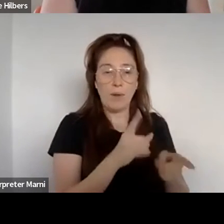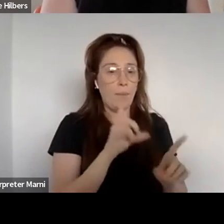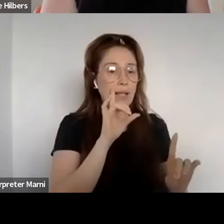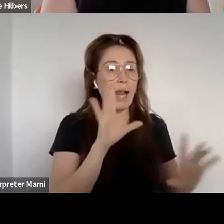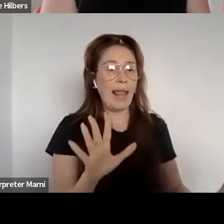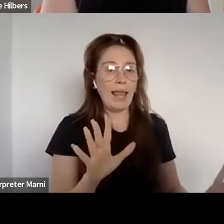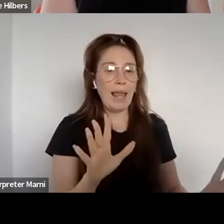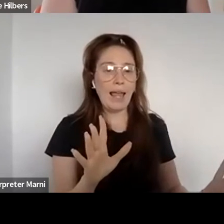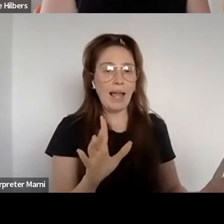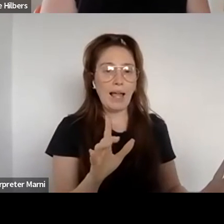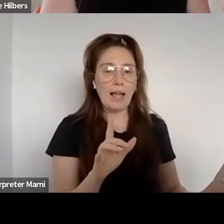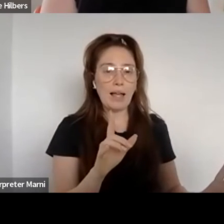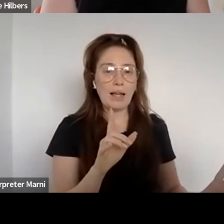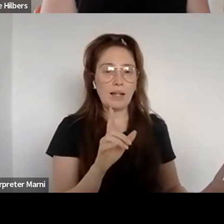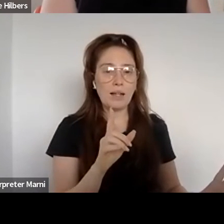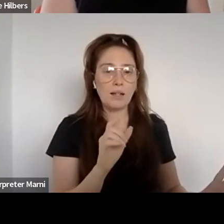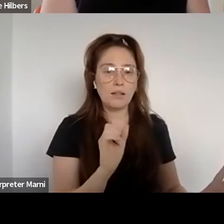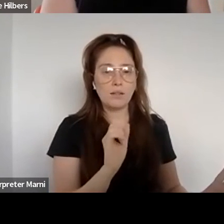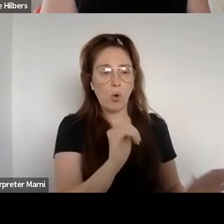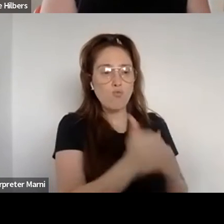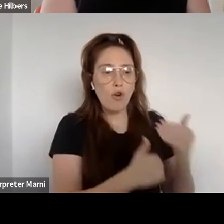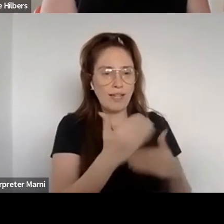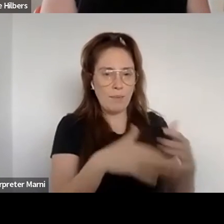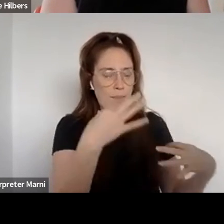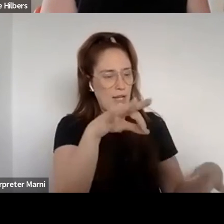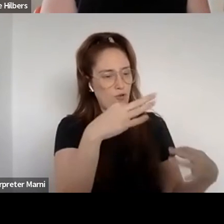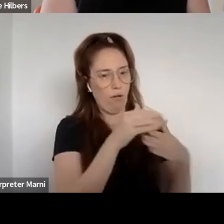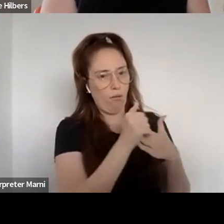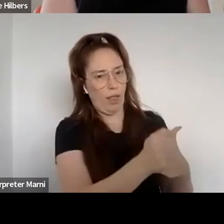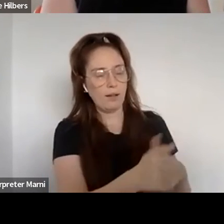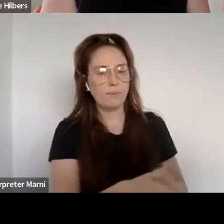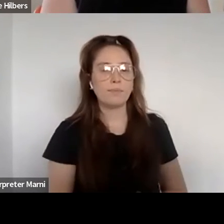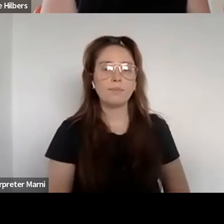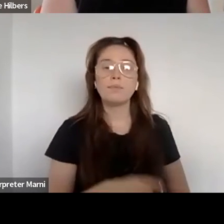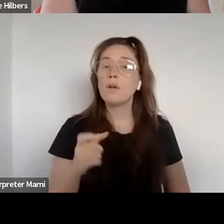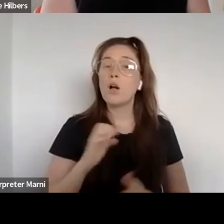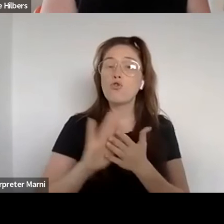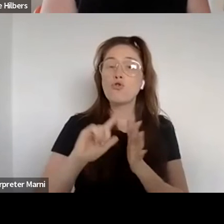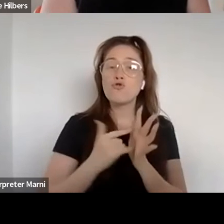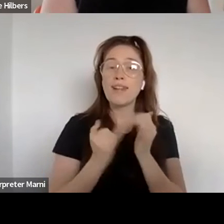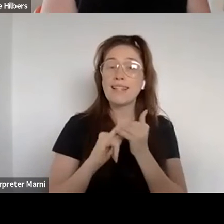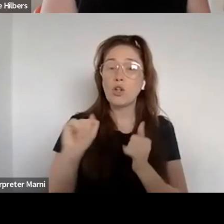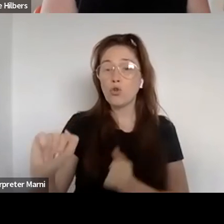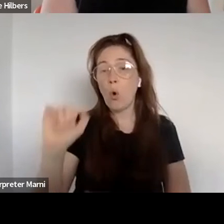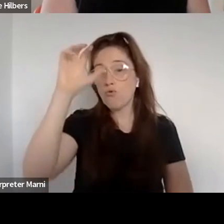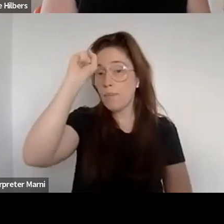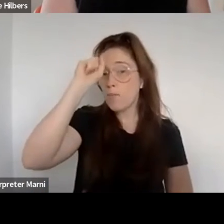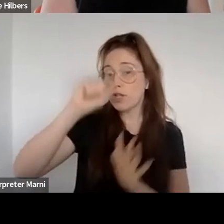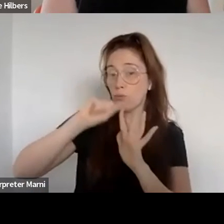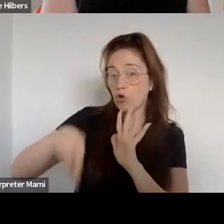is a material-led process. Christopher, bring us back to the Remembrance Project and the beautiful